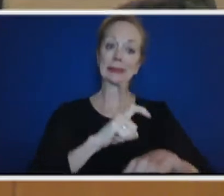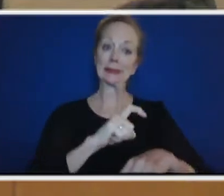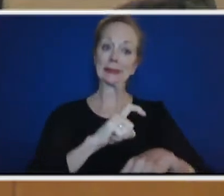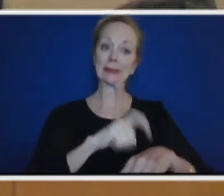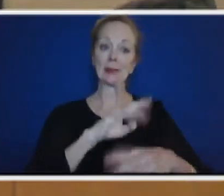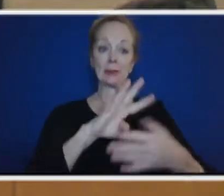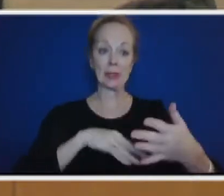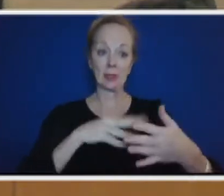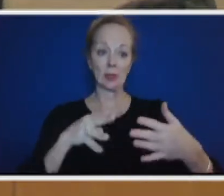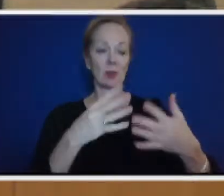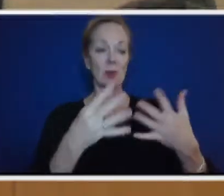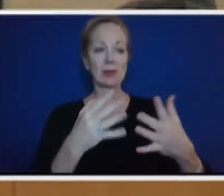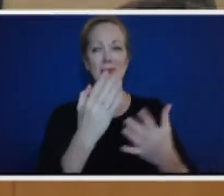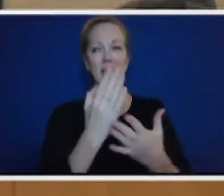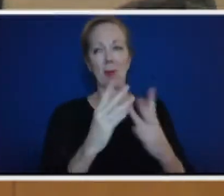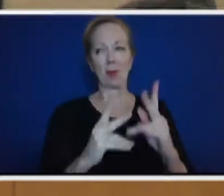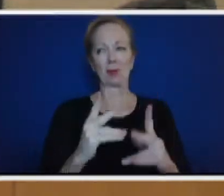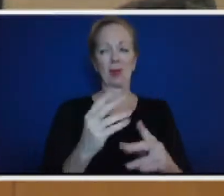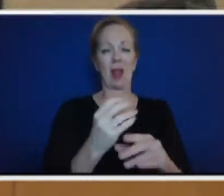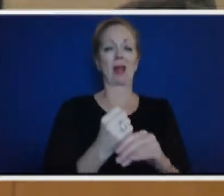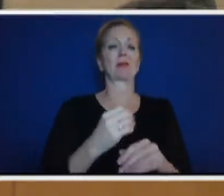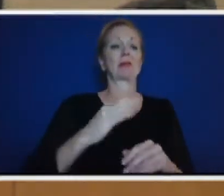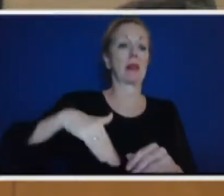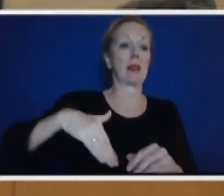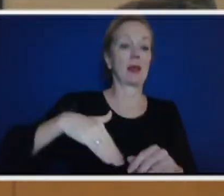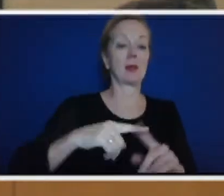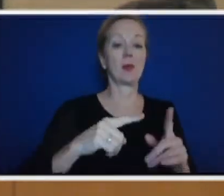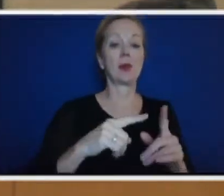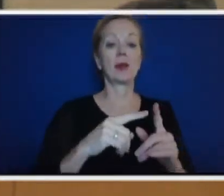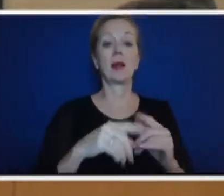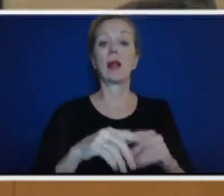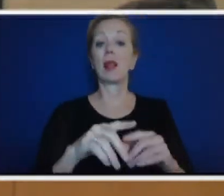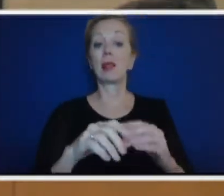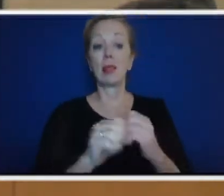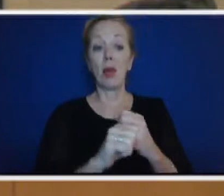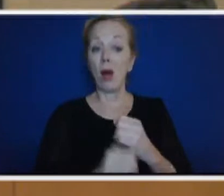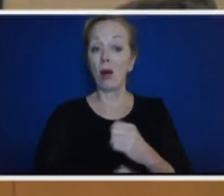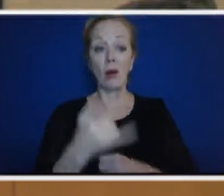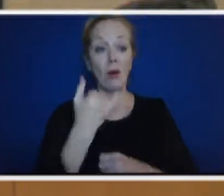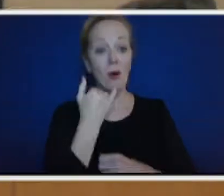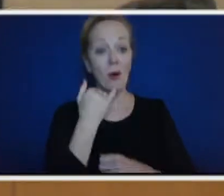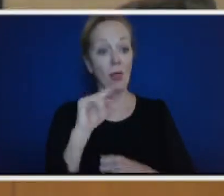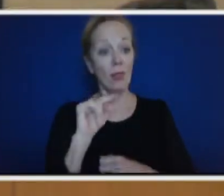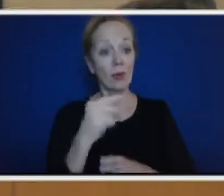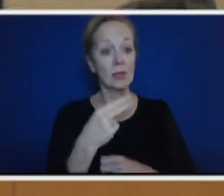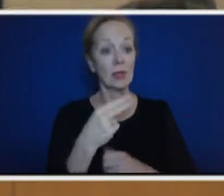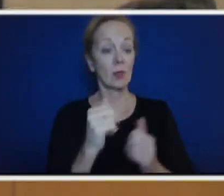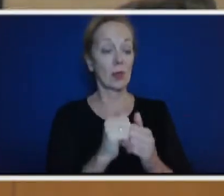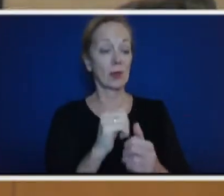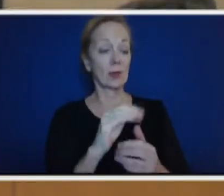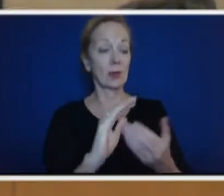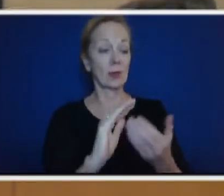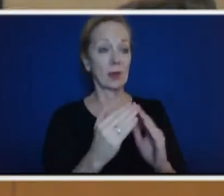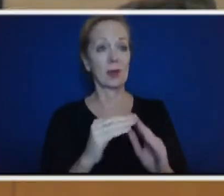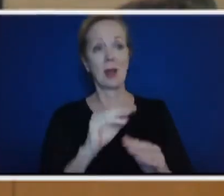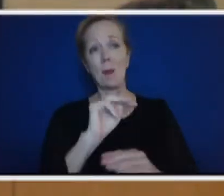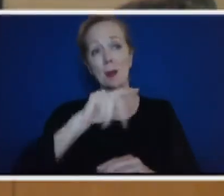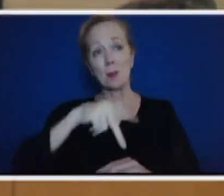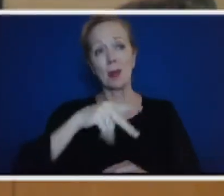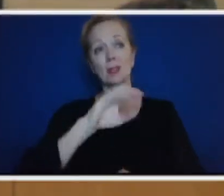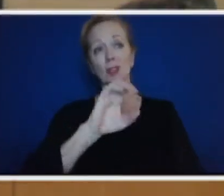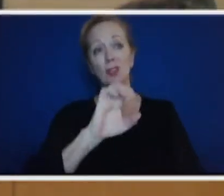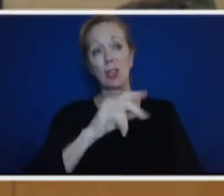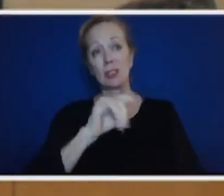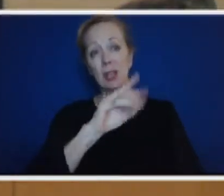was some folks that got them late. We did have a pretty lengthy call with the community on Thursday with several members from Cherry, Myers Park, Chantilly,